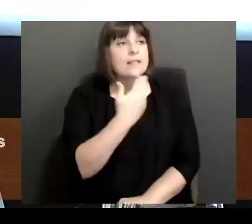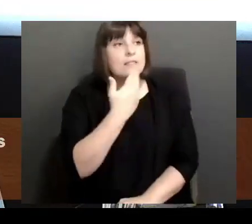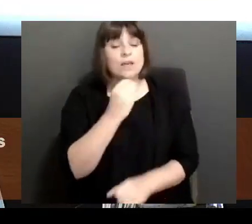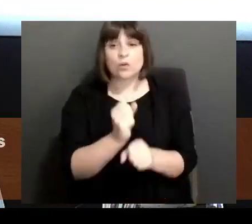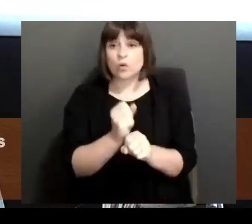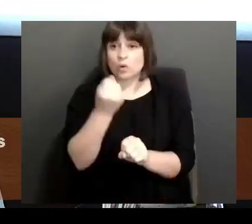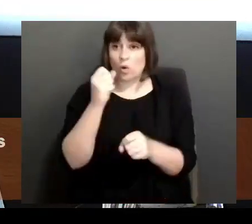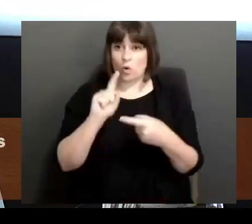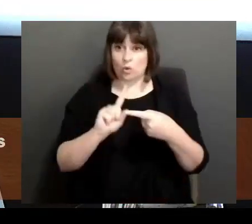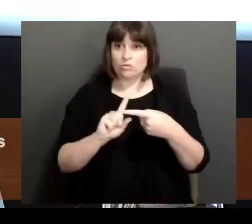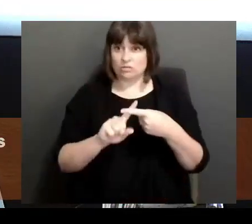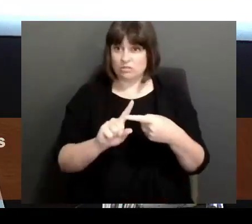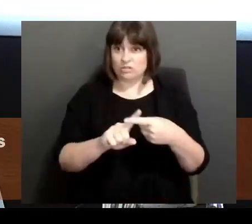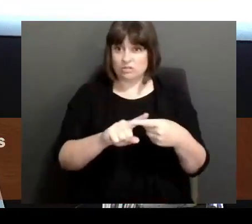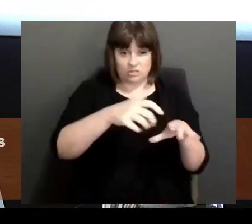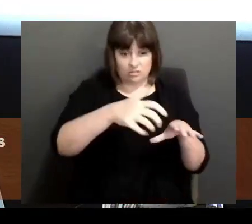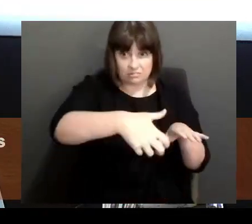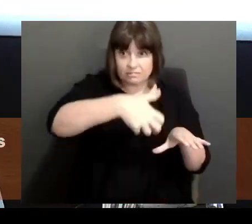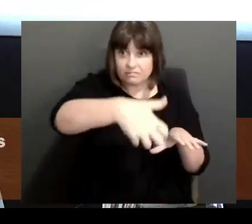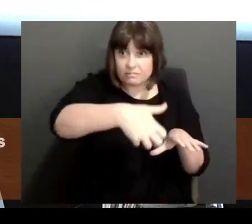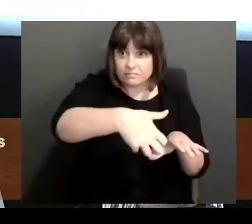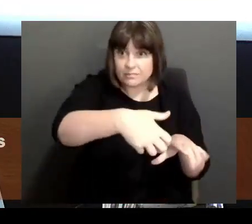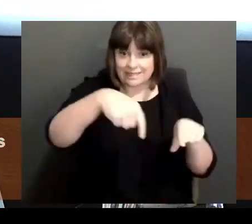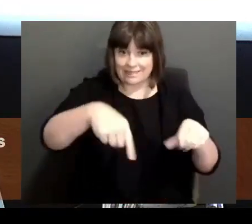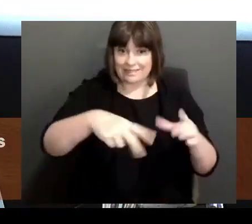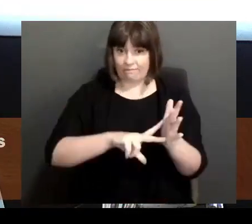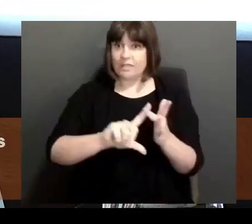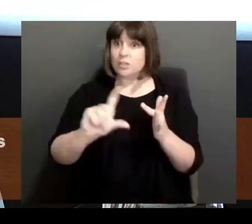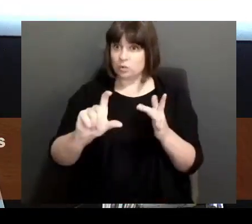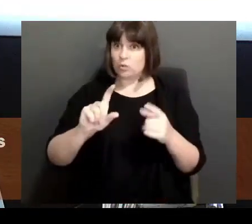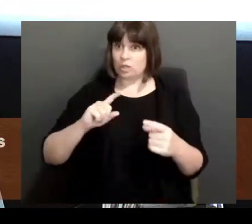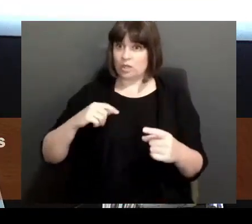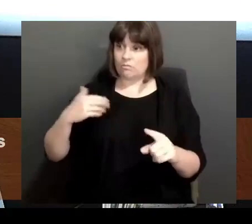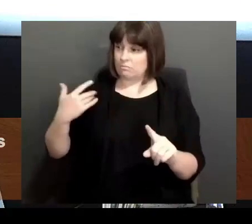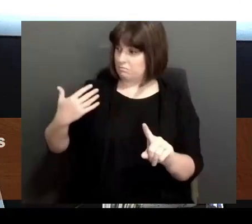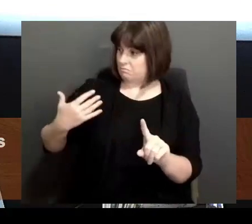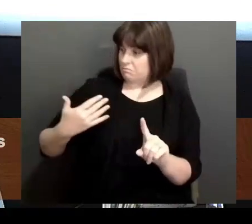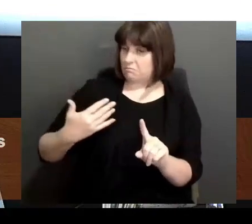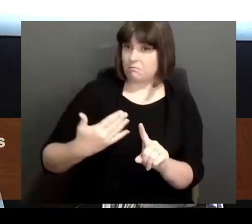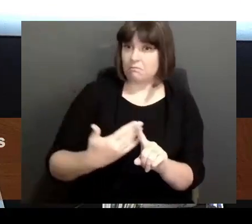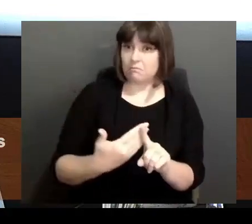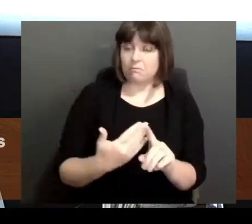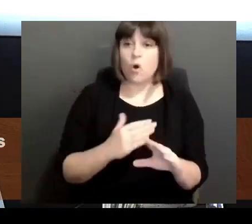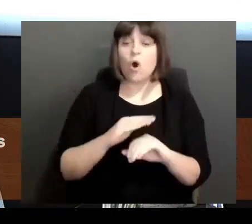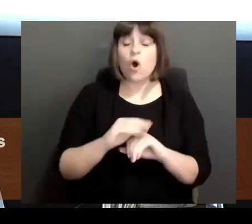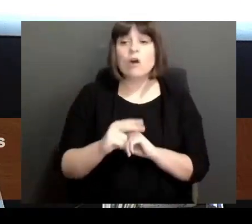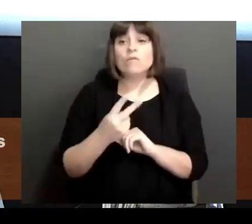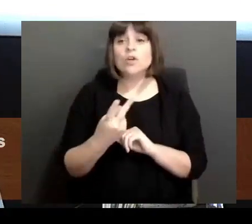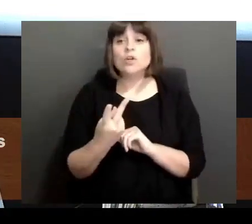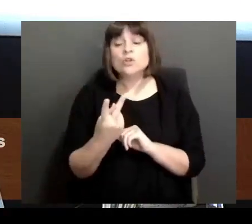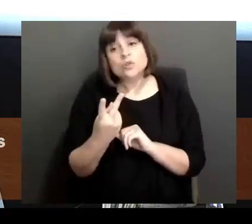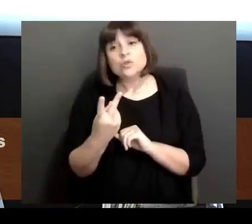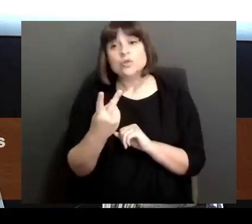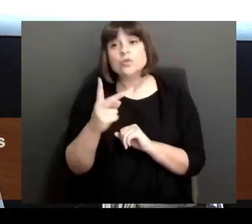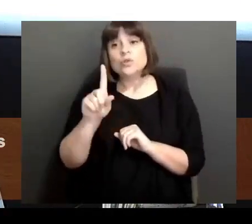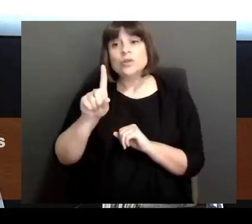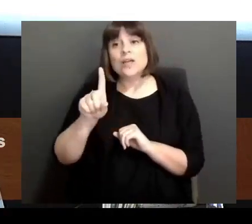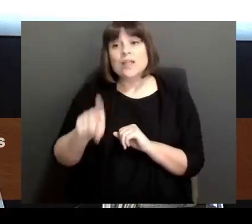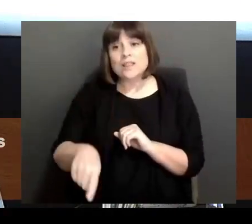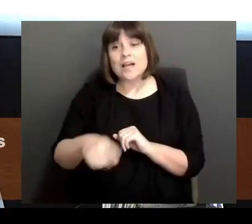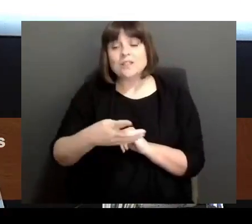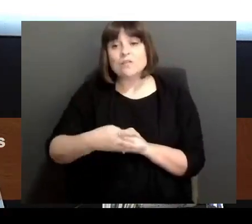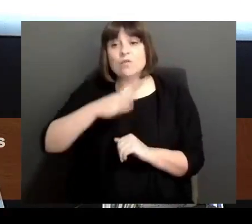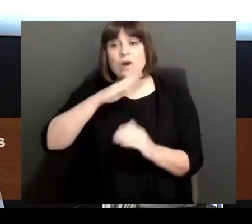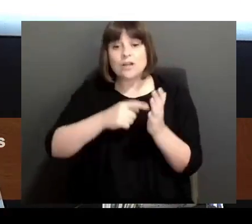continues to be extracted in Victoria. To date, more than 2,400 tonnes has been extracted